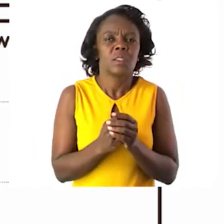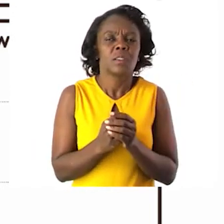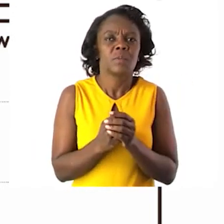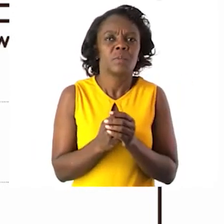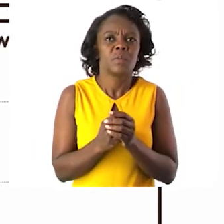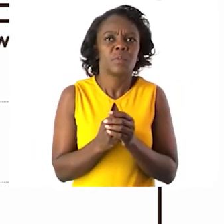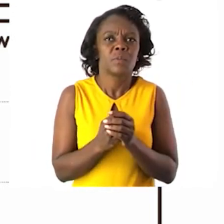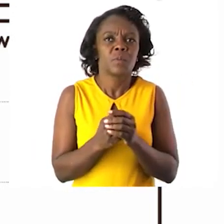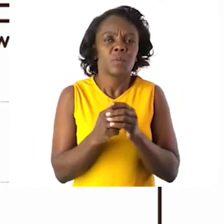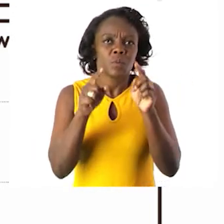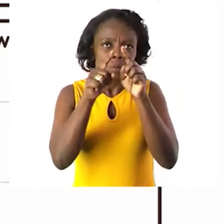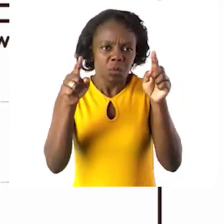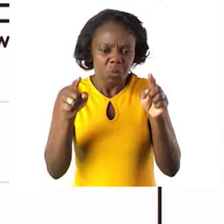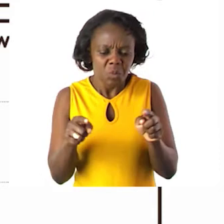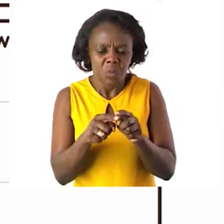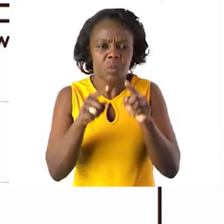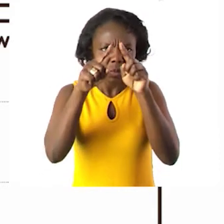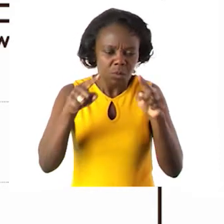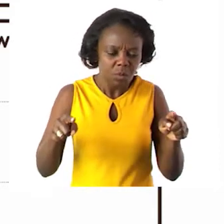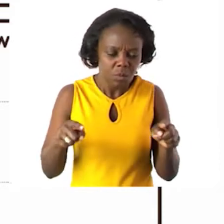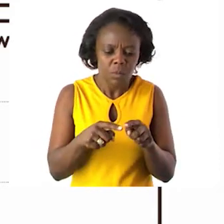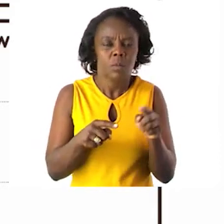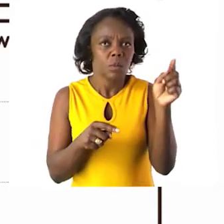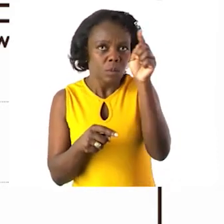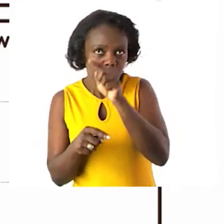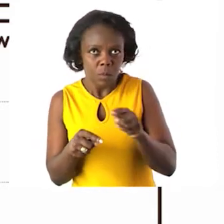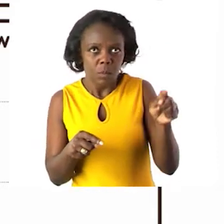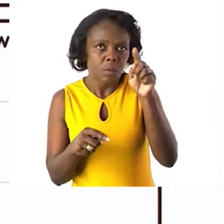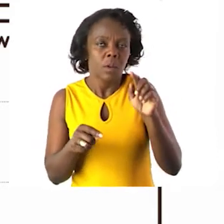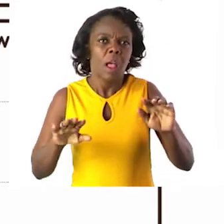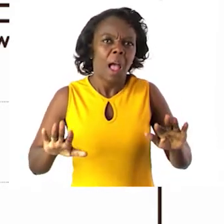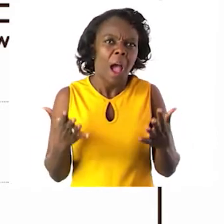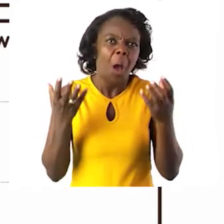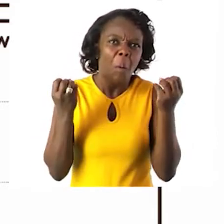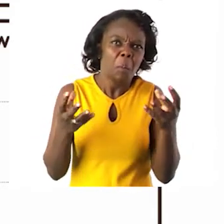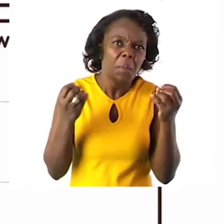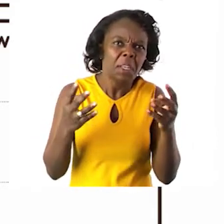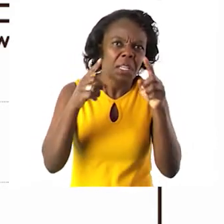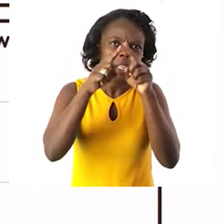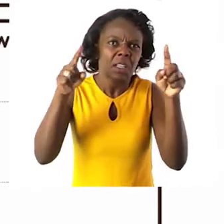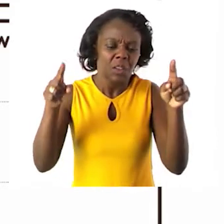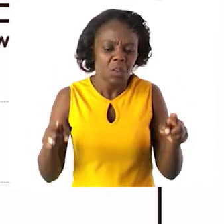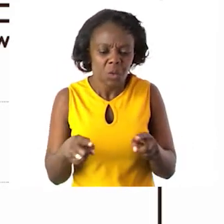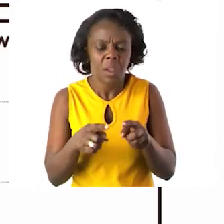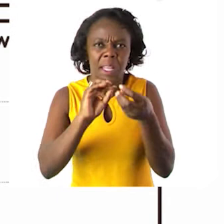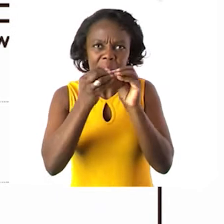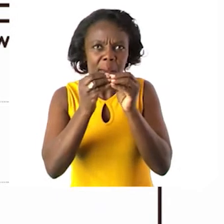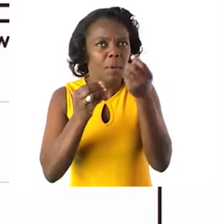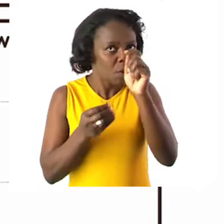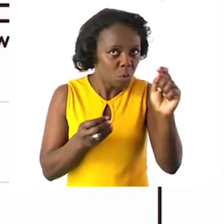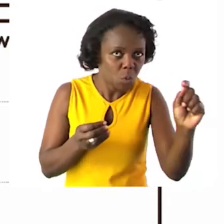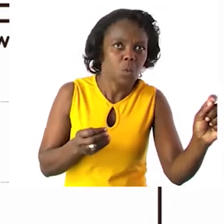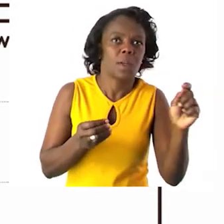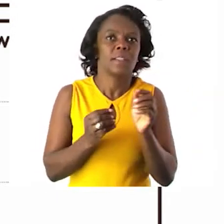different shapes that we are given there. How many squares did you count in there? You write your number on